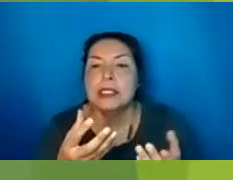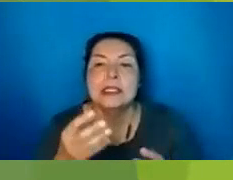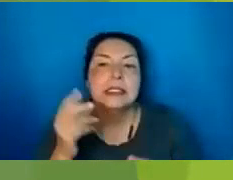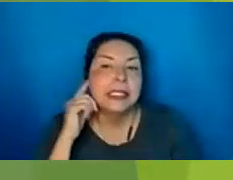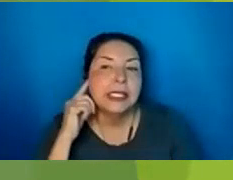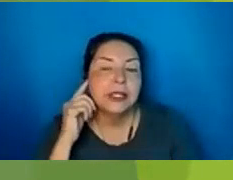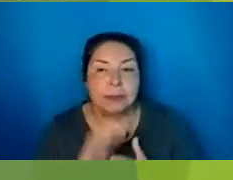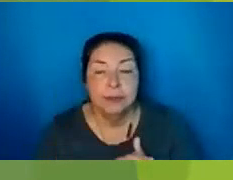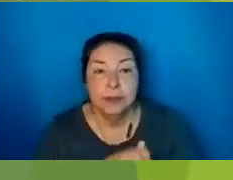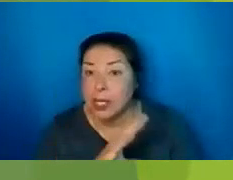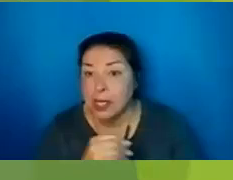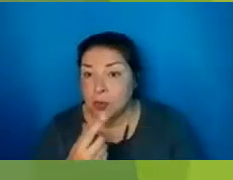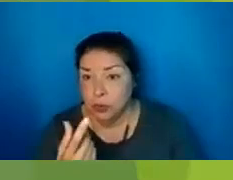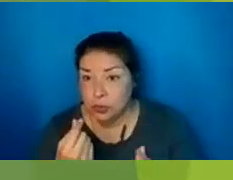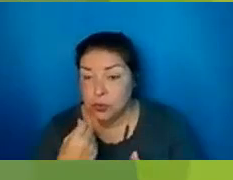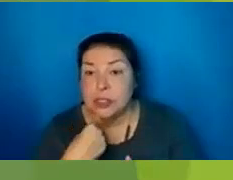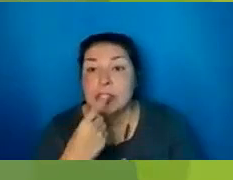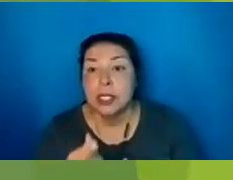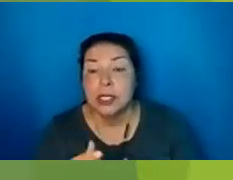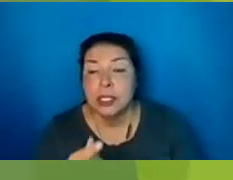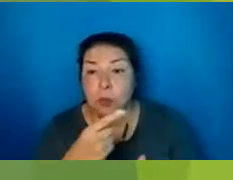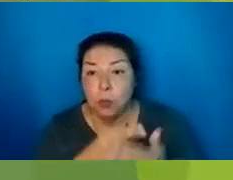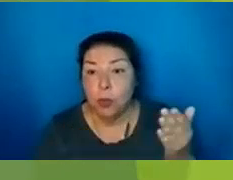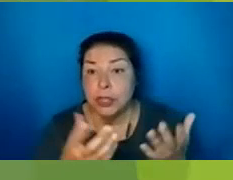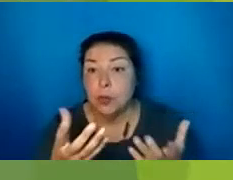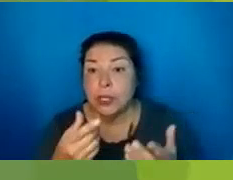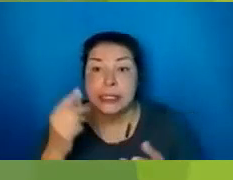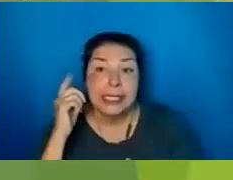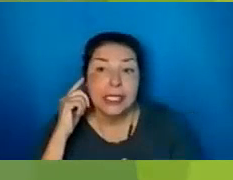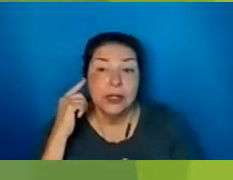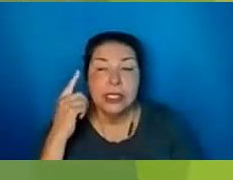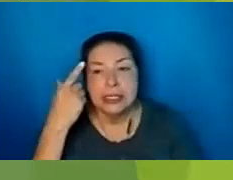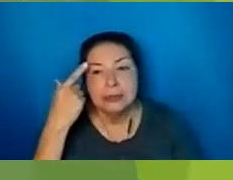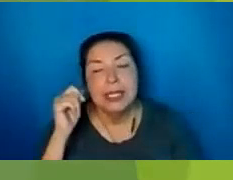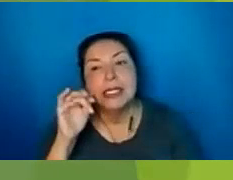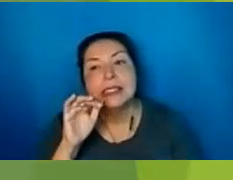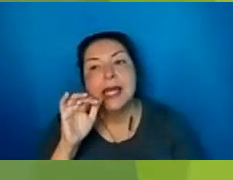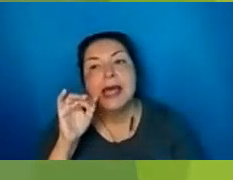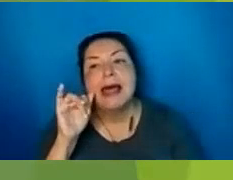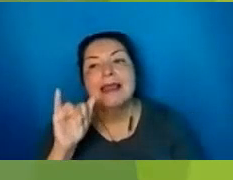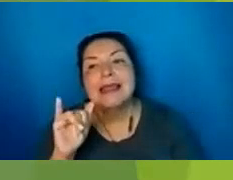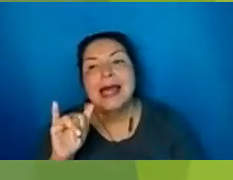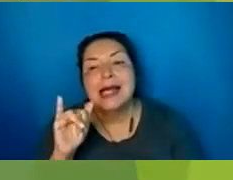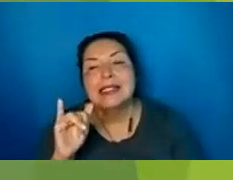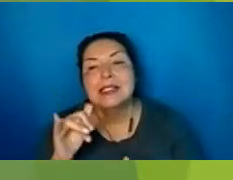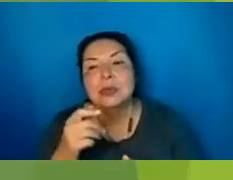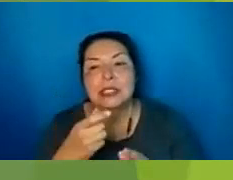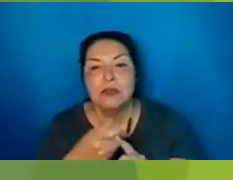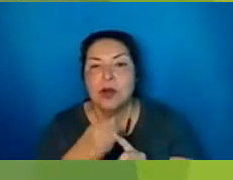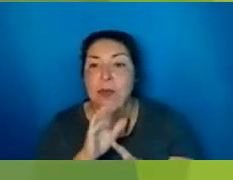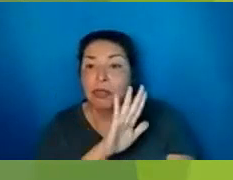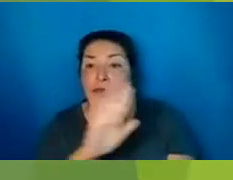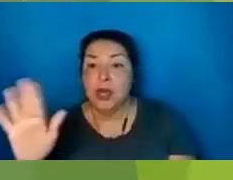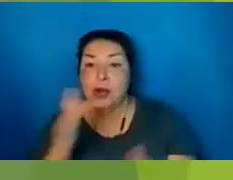And they're telling them what they want to hear. It's because that is coming out of their own heart. It's